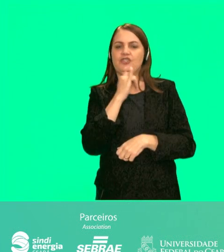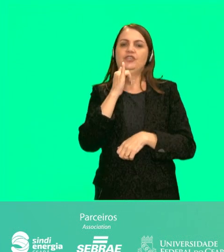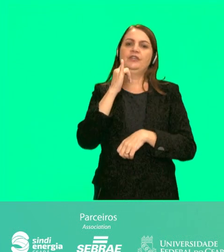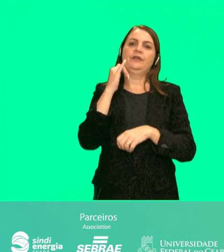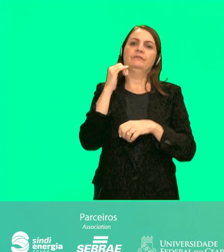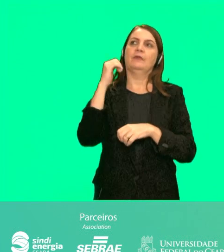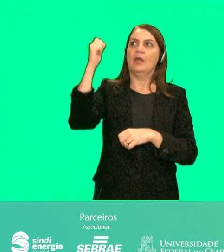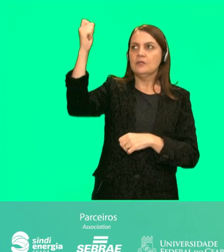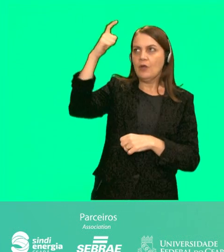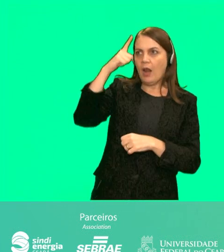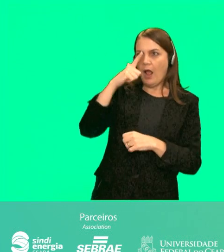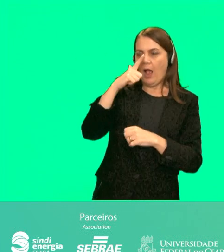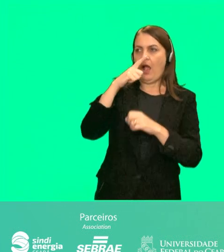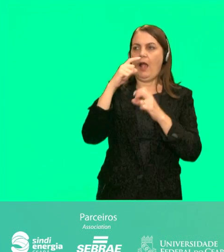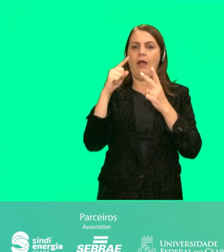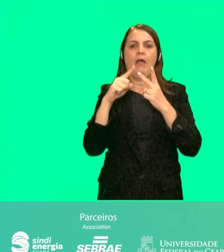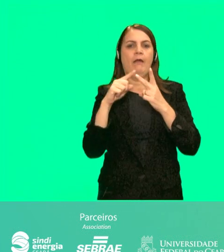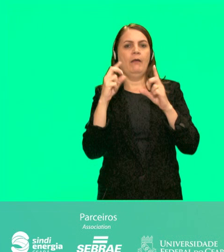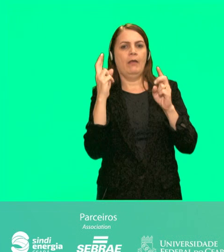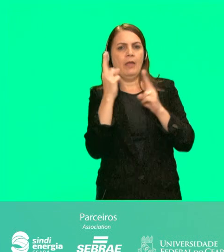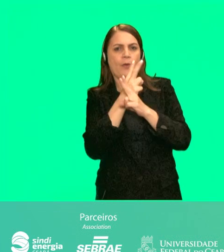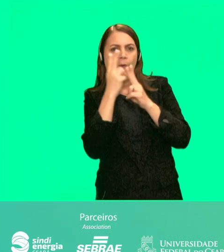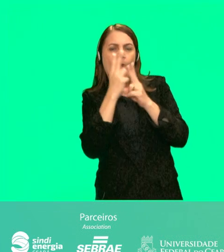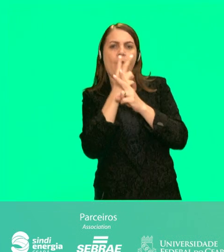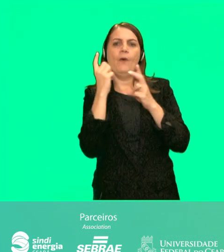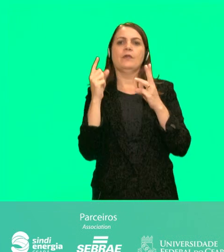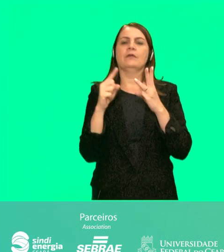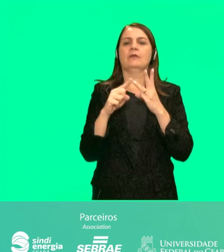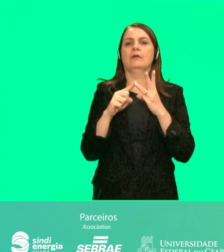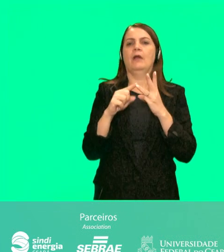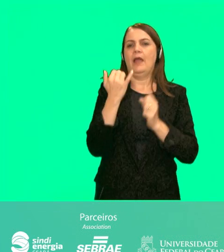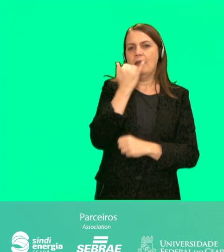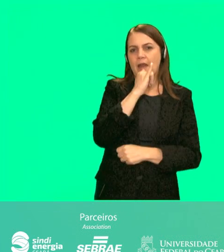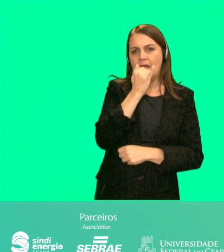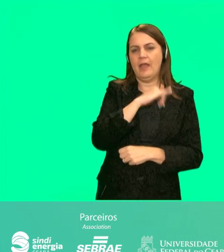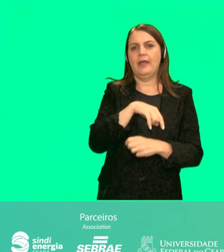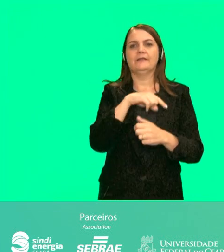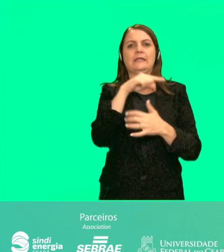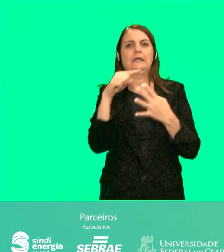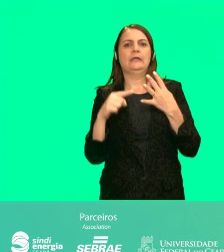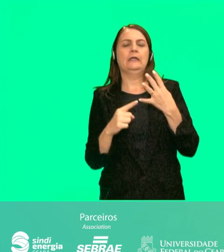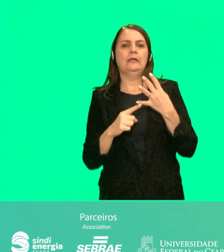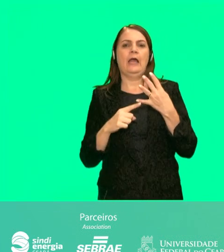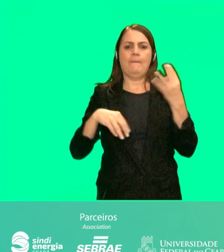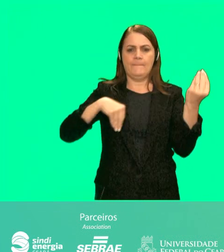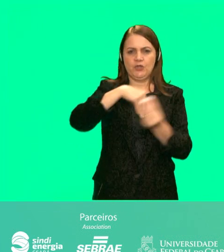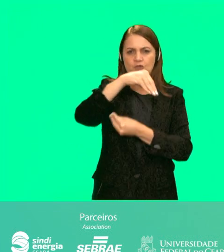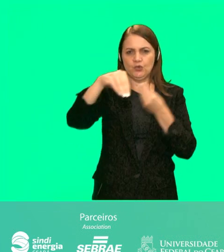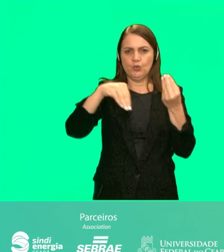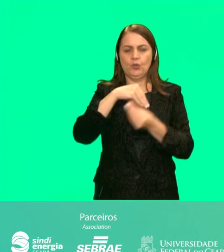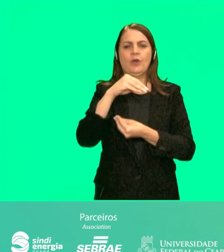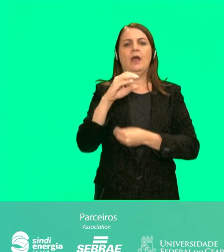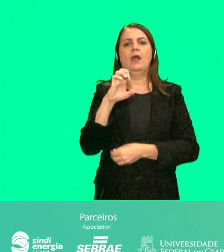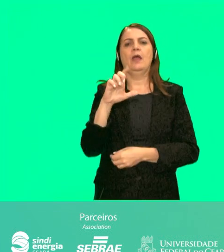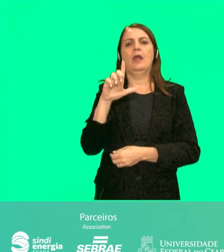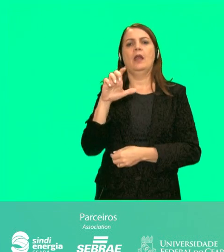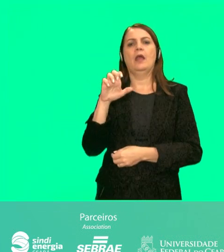or hydroelectric energy, electrolysis itself, the logistic chain of